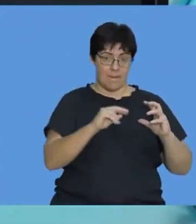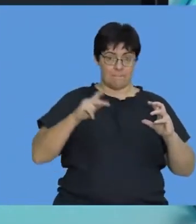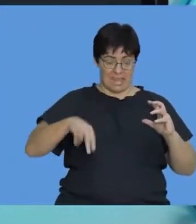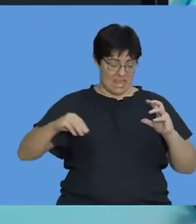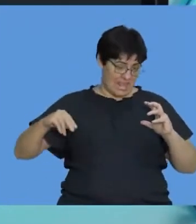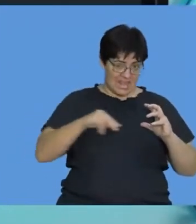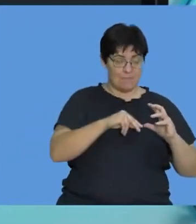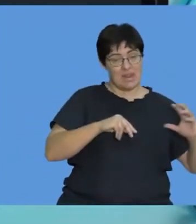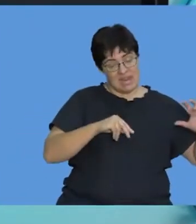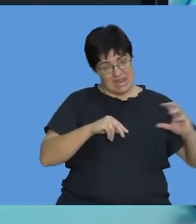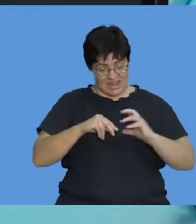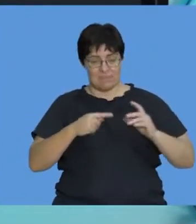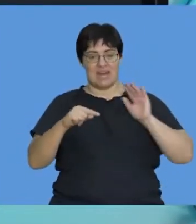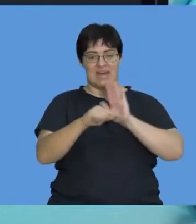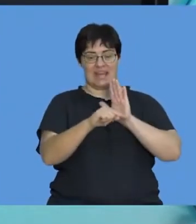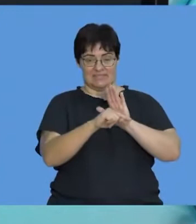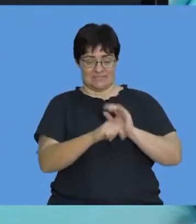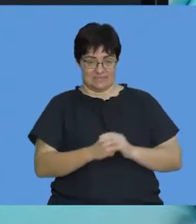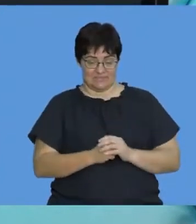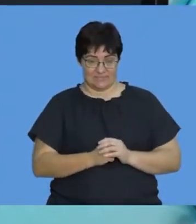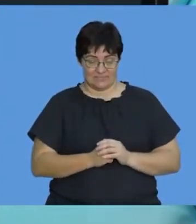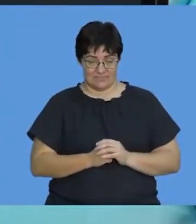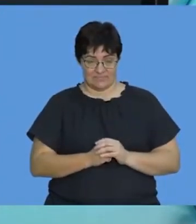usually given as a negative, okay? So,